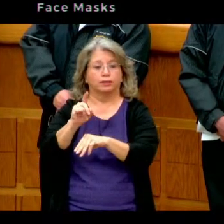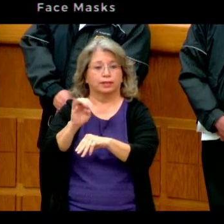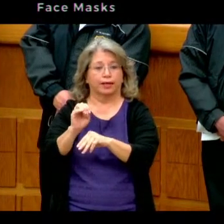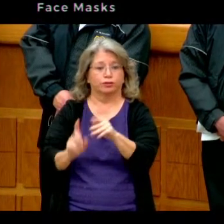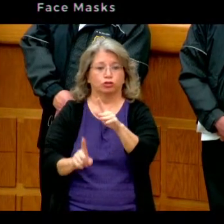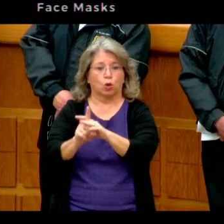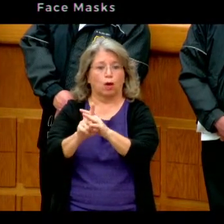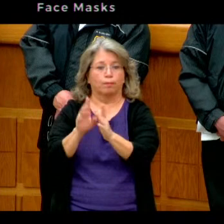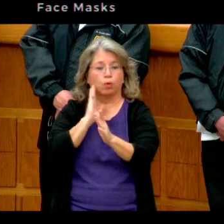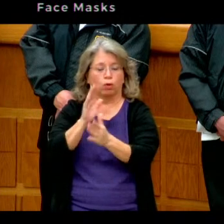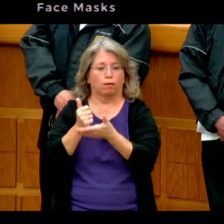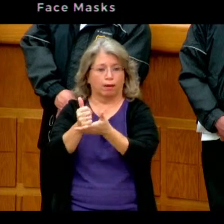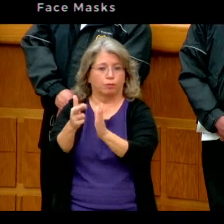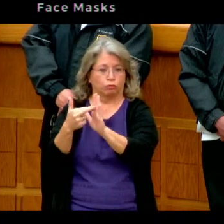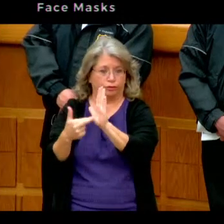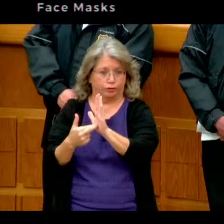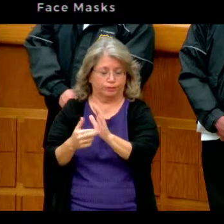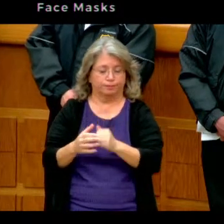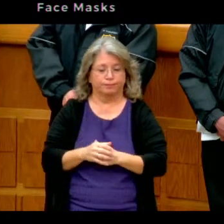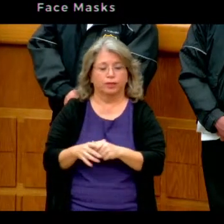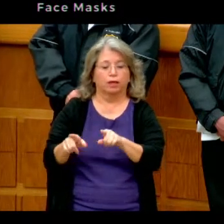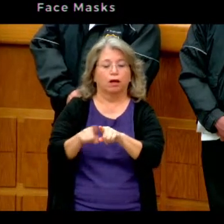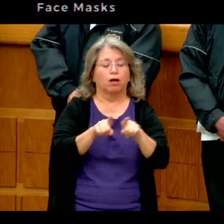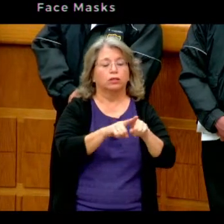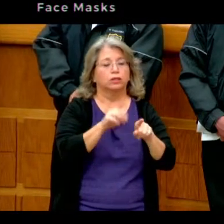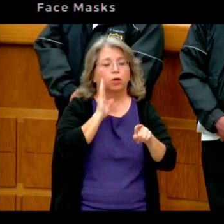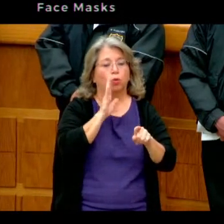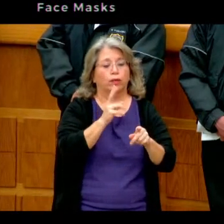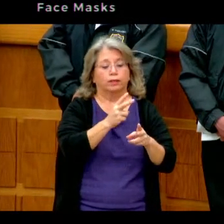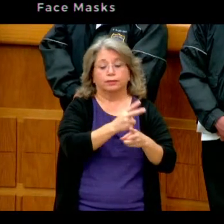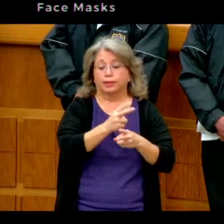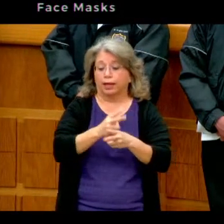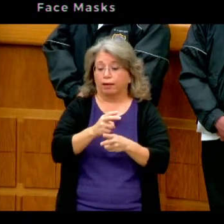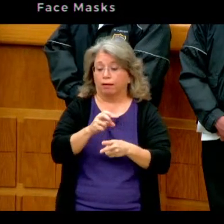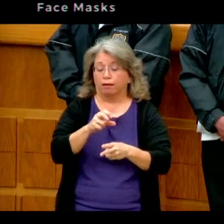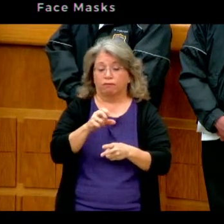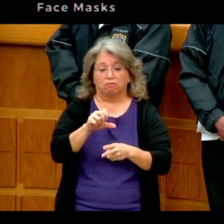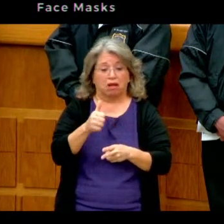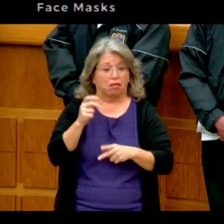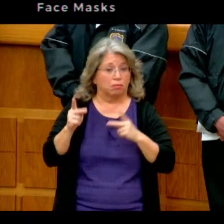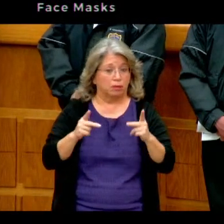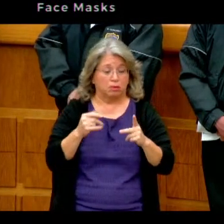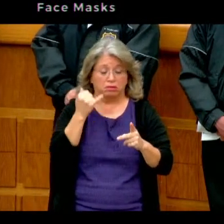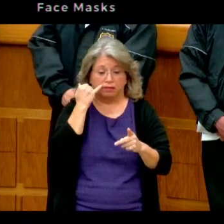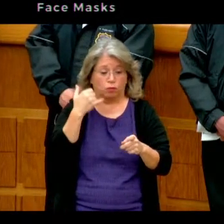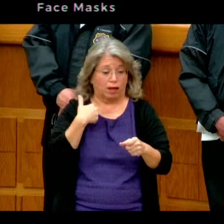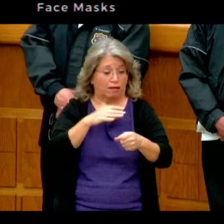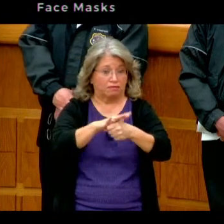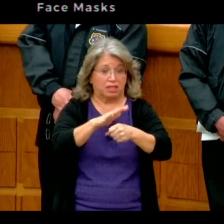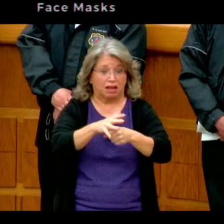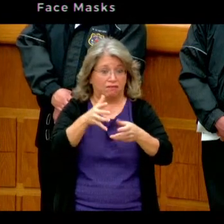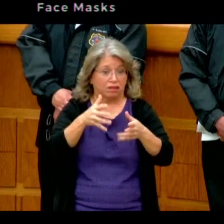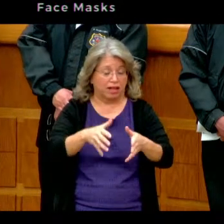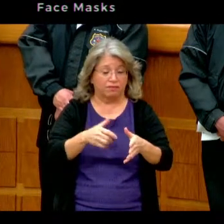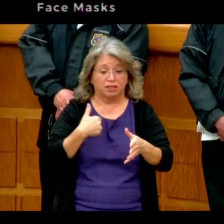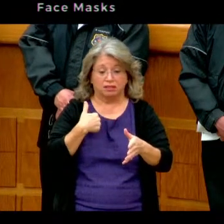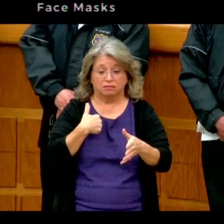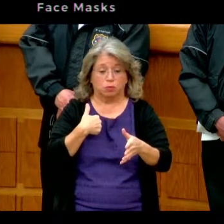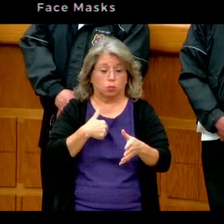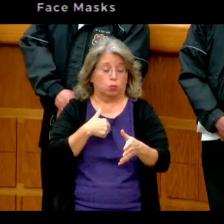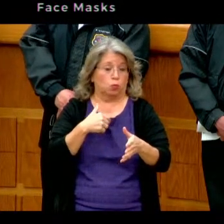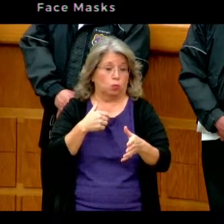try to take care of additional individuals if we can, if we're able to, and we're still going strong. We'll go 1,010,